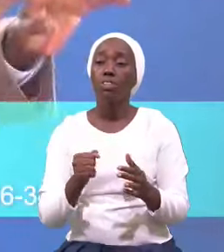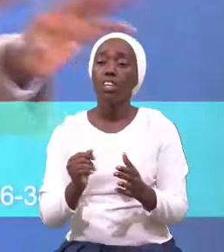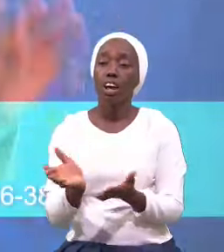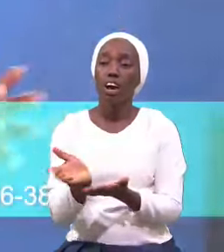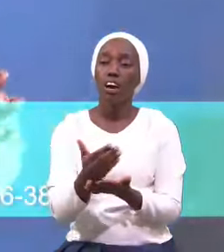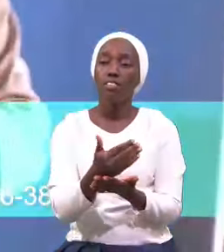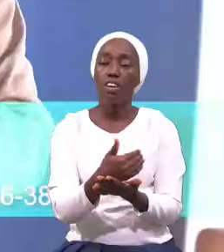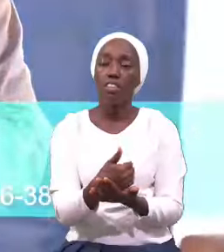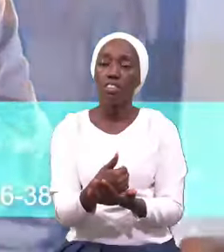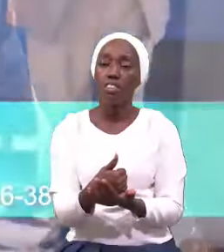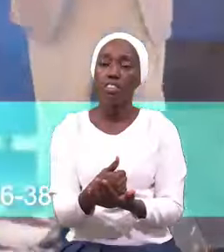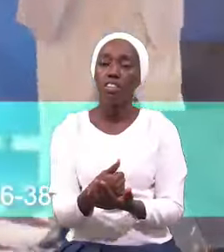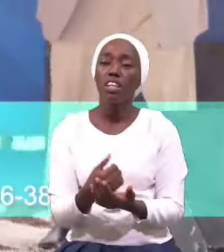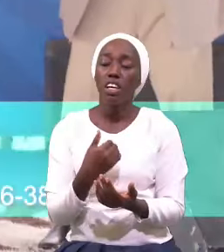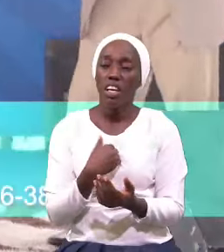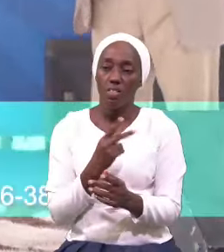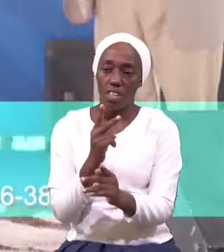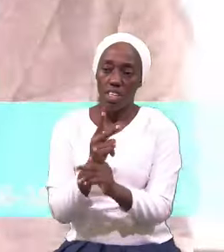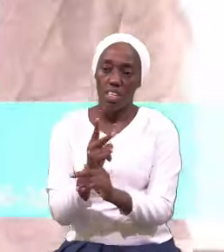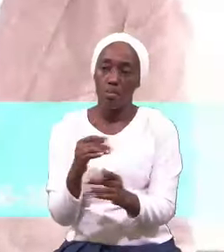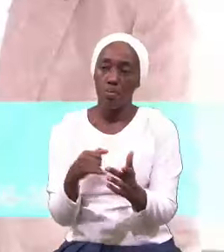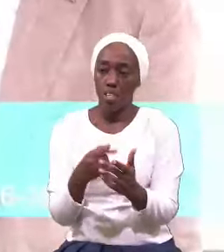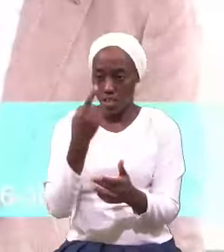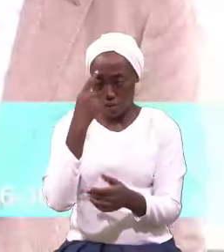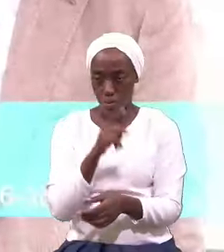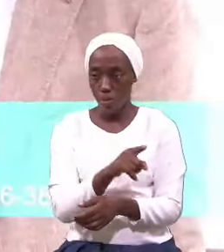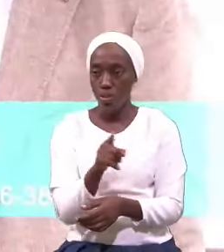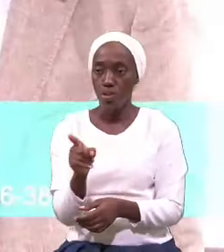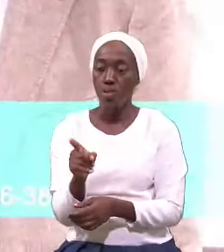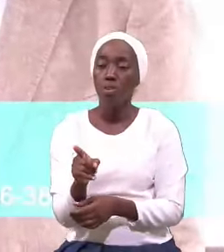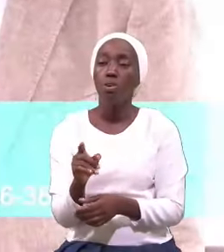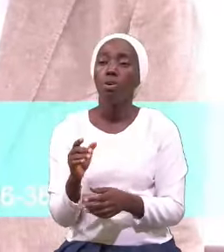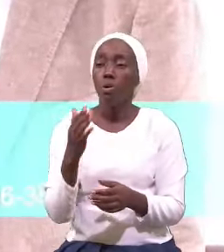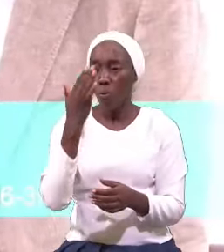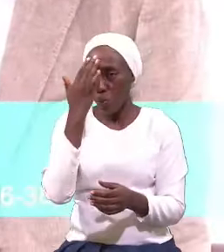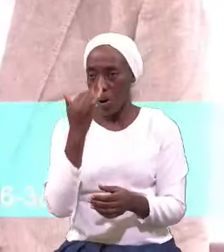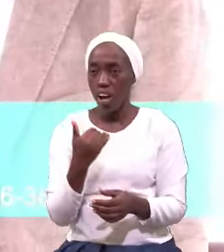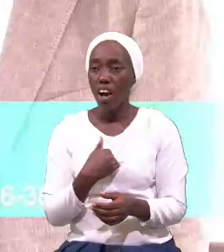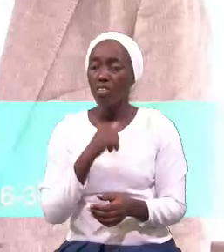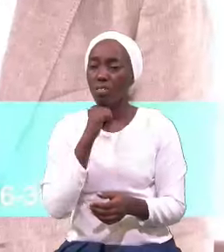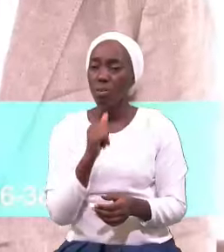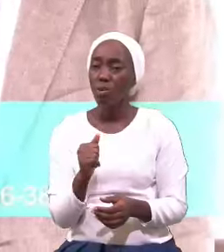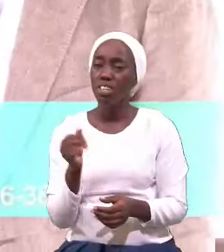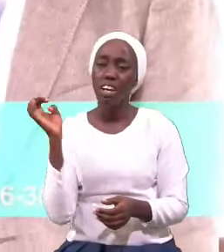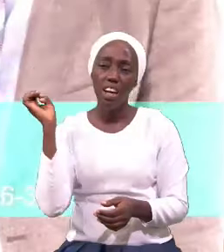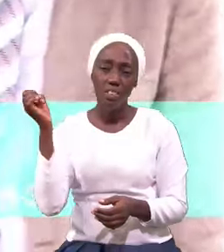He has reserved it for you. Why has that not pleased me, the evangelist?